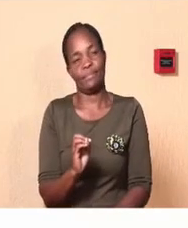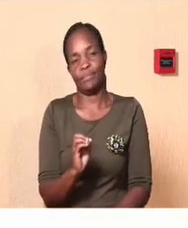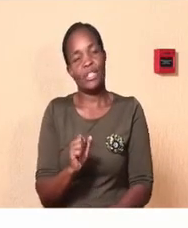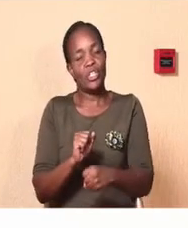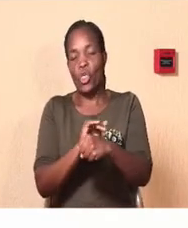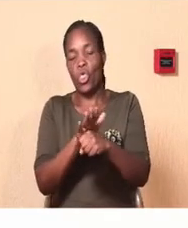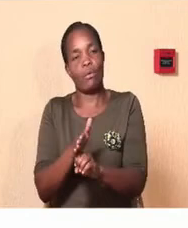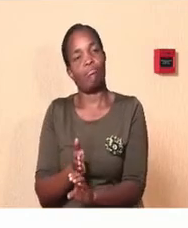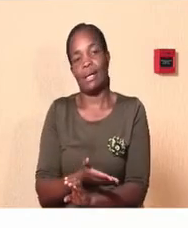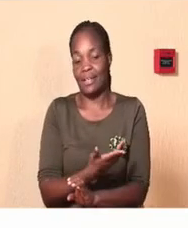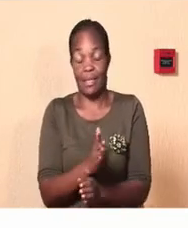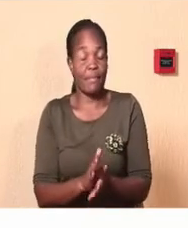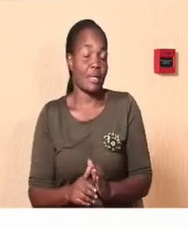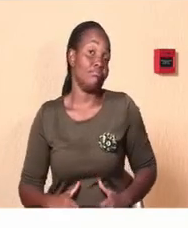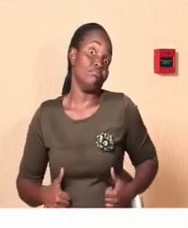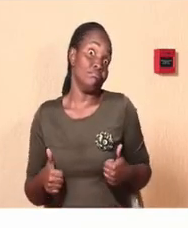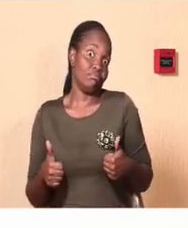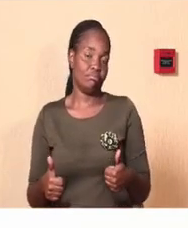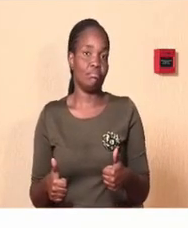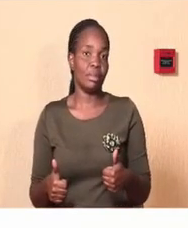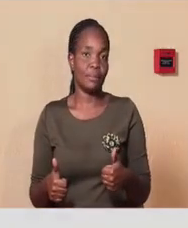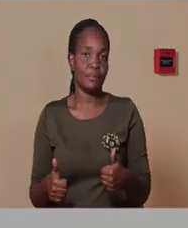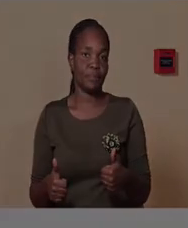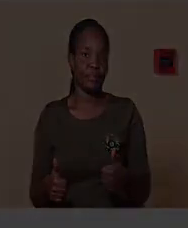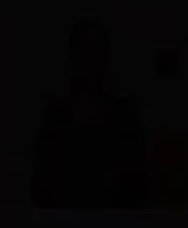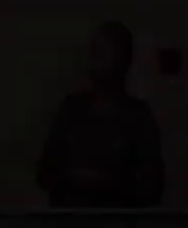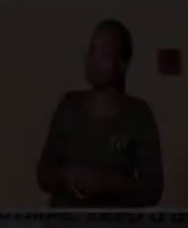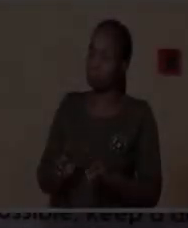being seen as fully recovered cases.